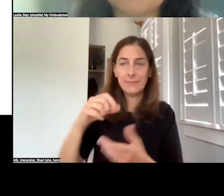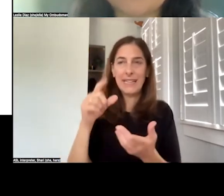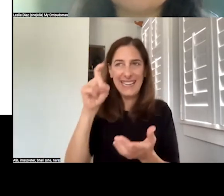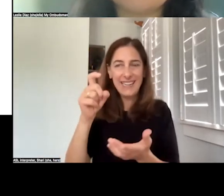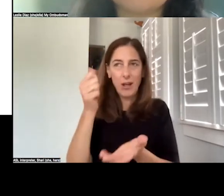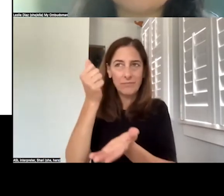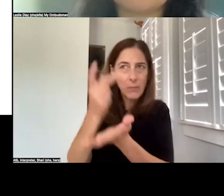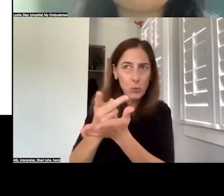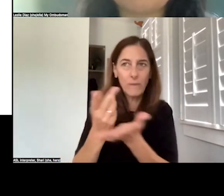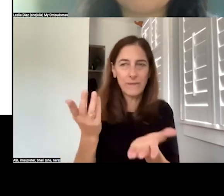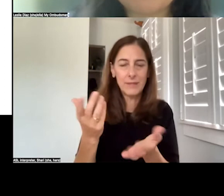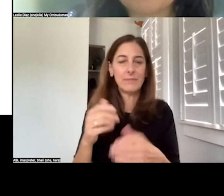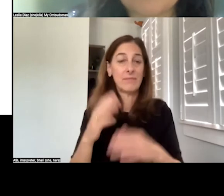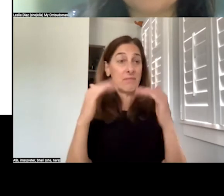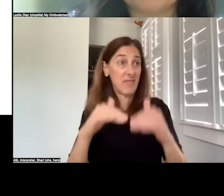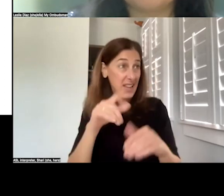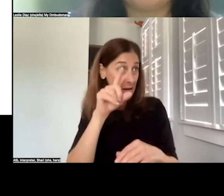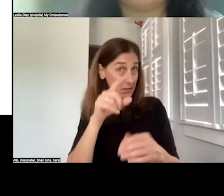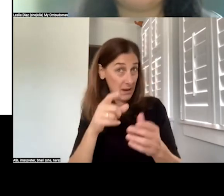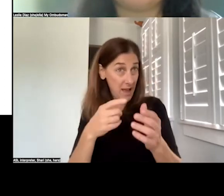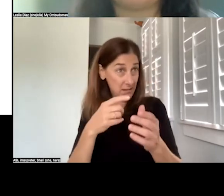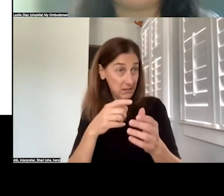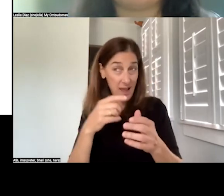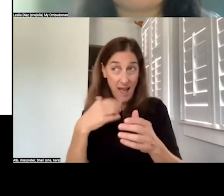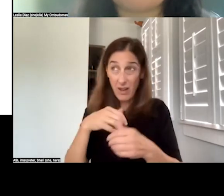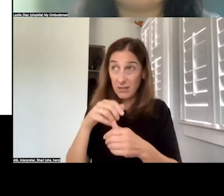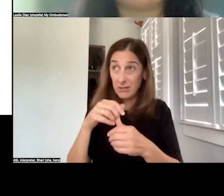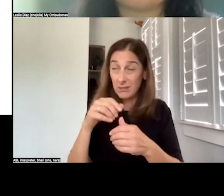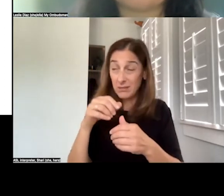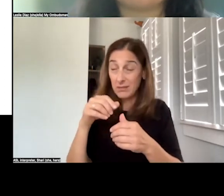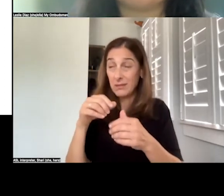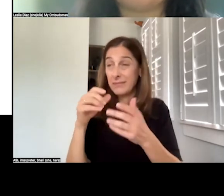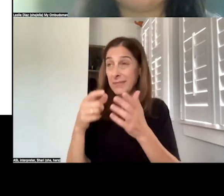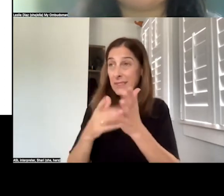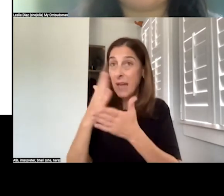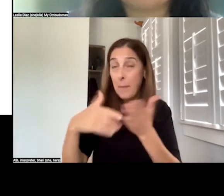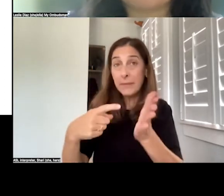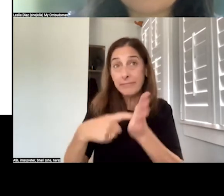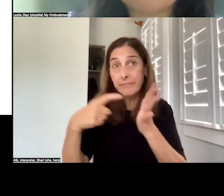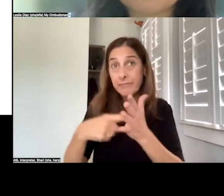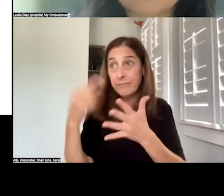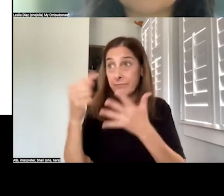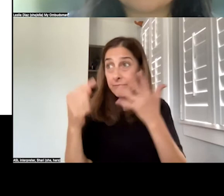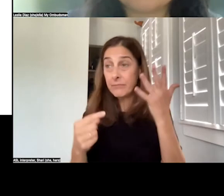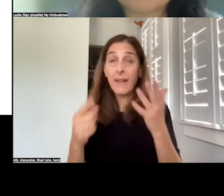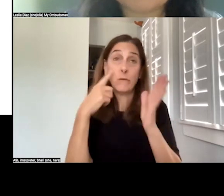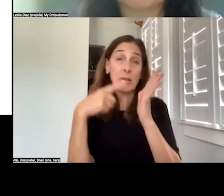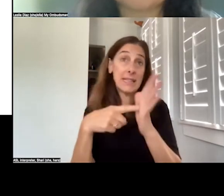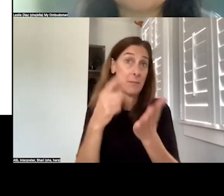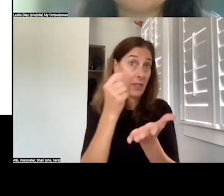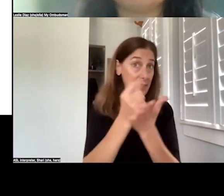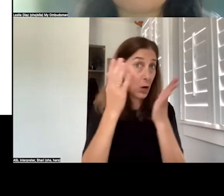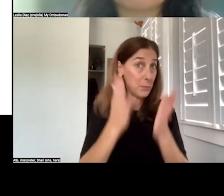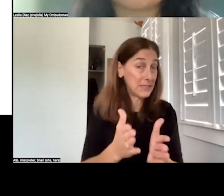have had a primary care provider involved, including a behavioral health provider, like a